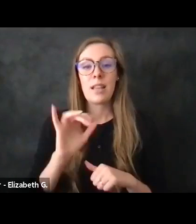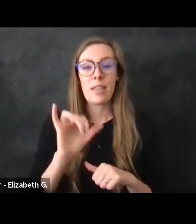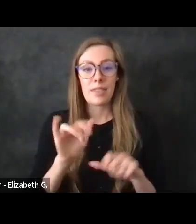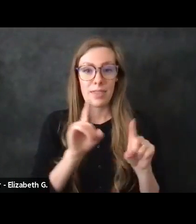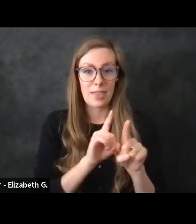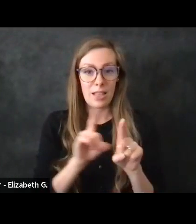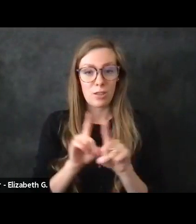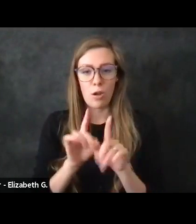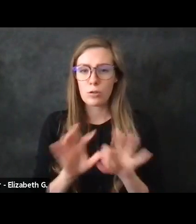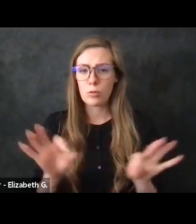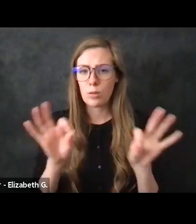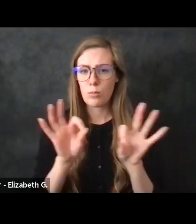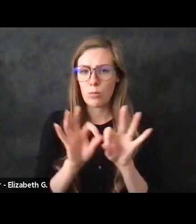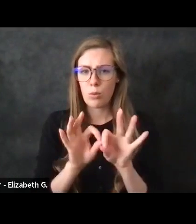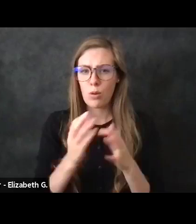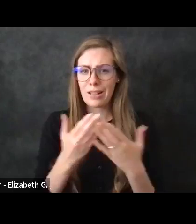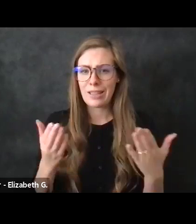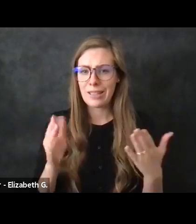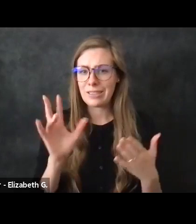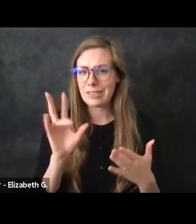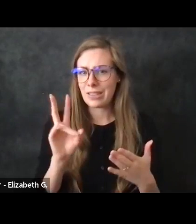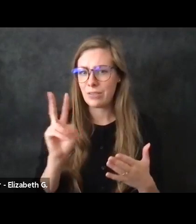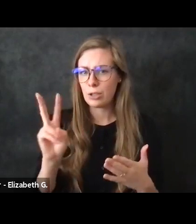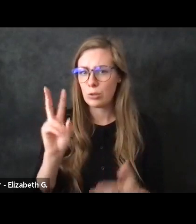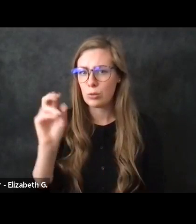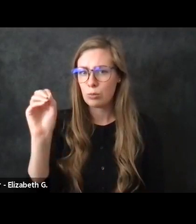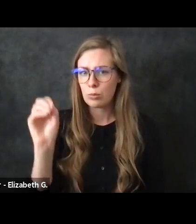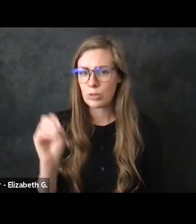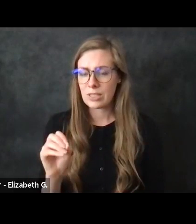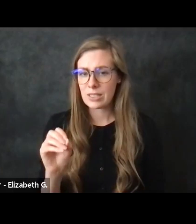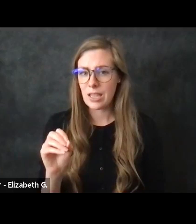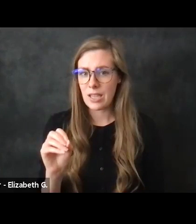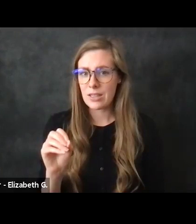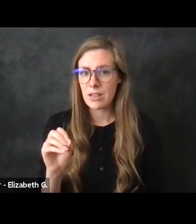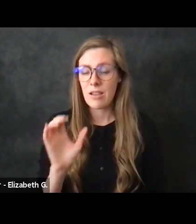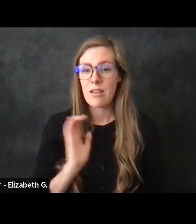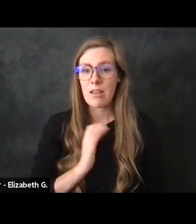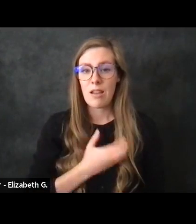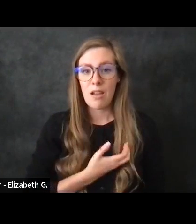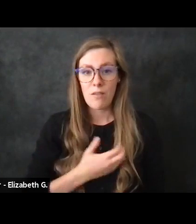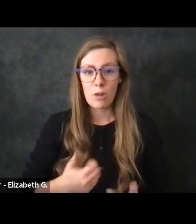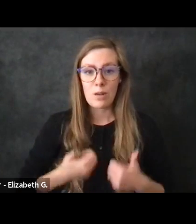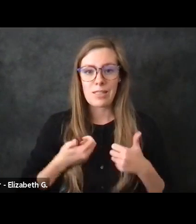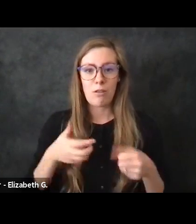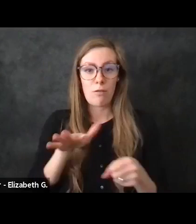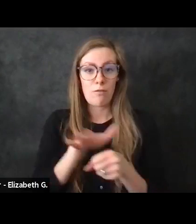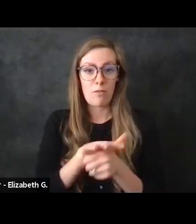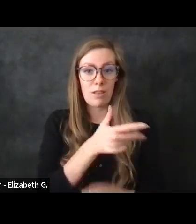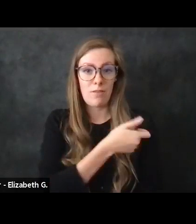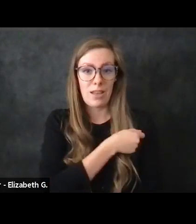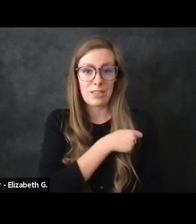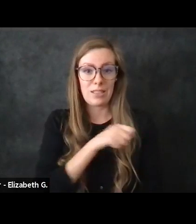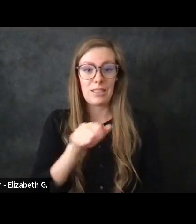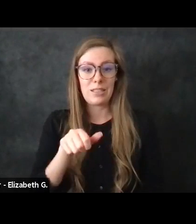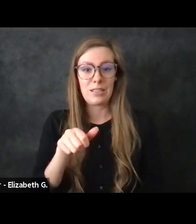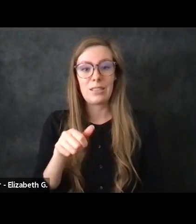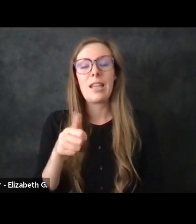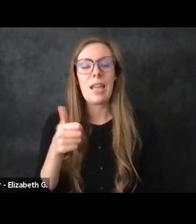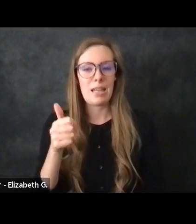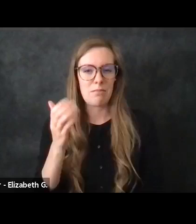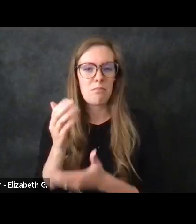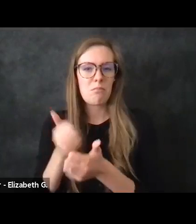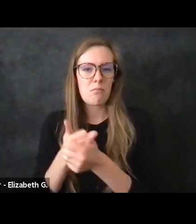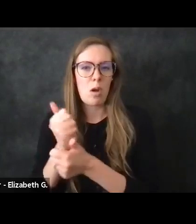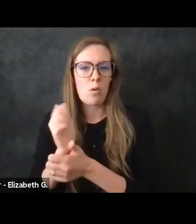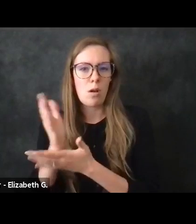an important note is that 72% of our residents are fully vaccinated and another 8% are partially